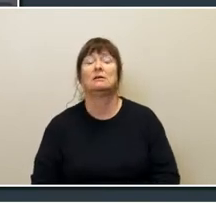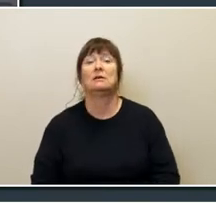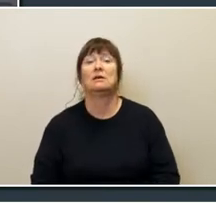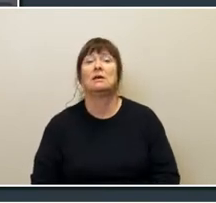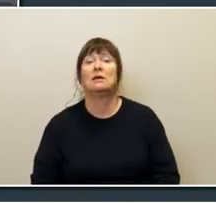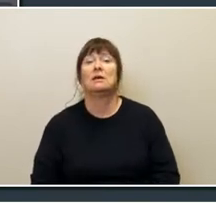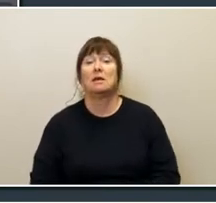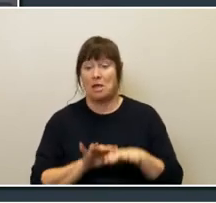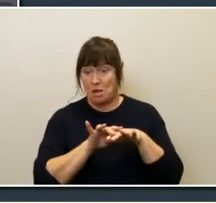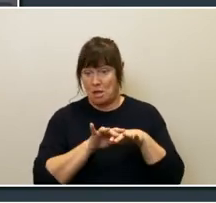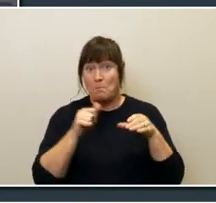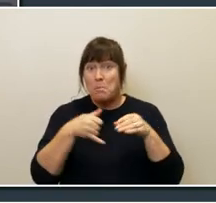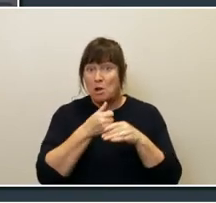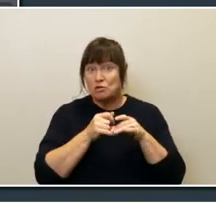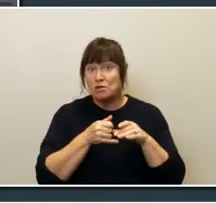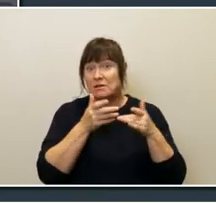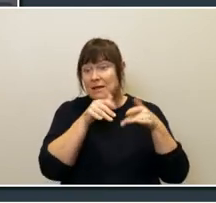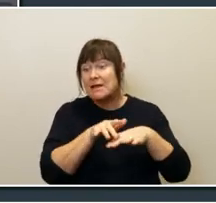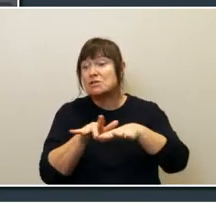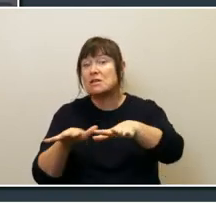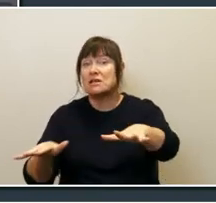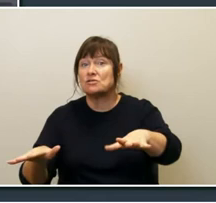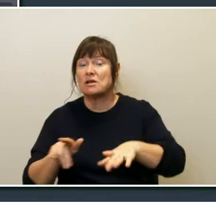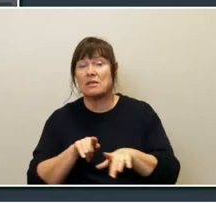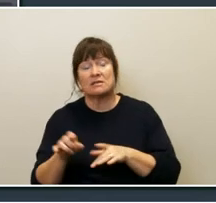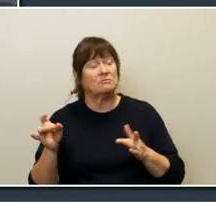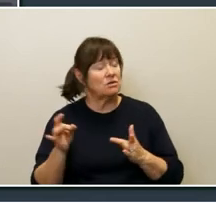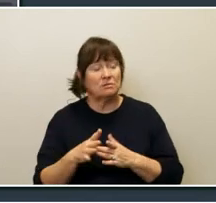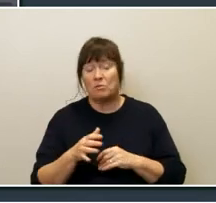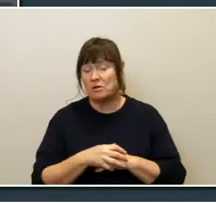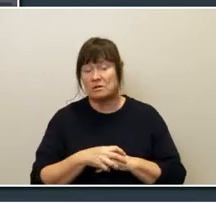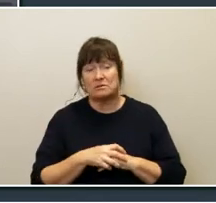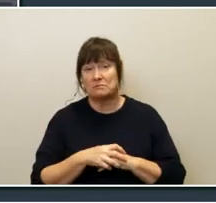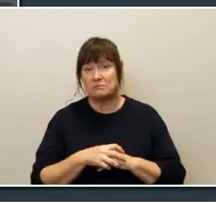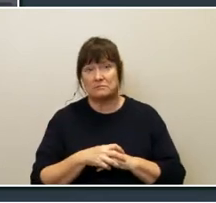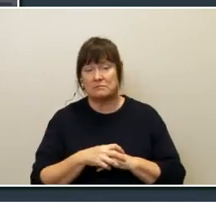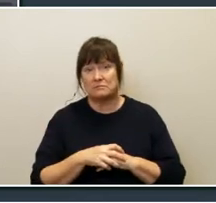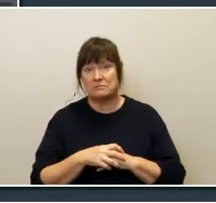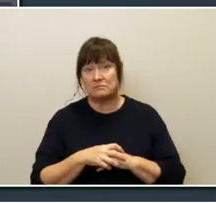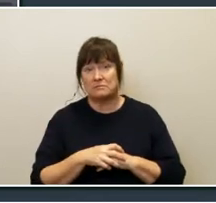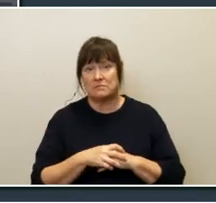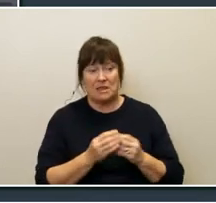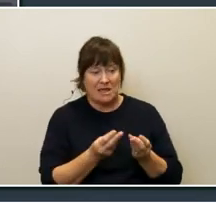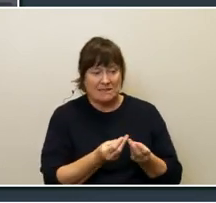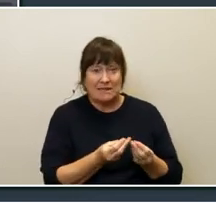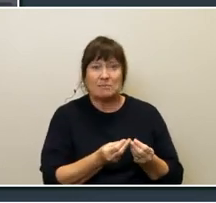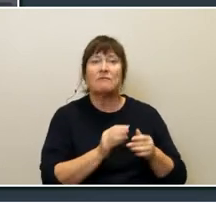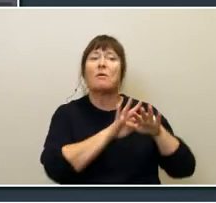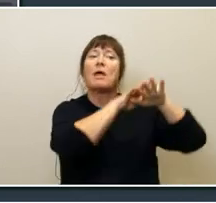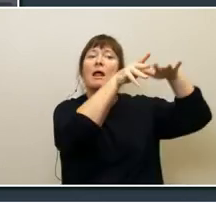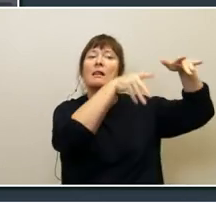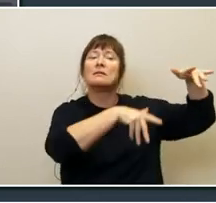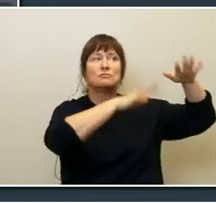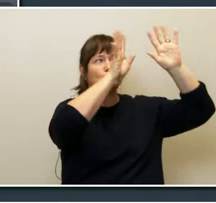Pollution into the estuary. Like, to us that comes before anything else, and that would be the sediment from the